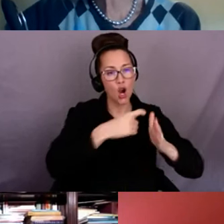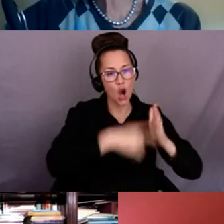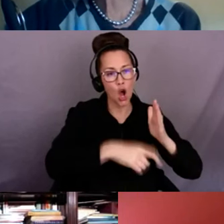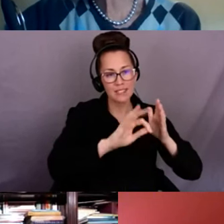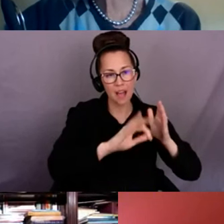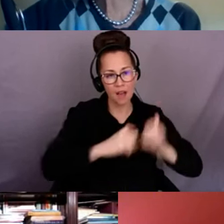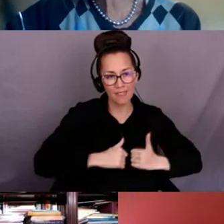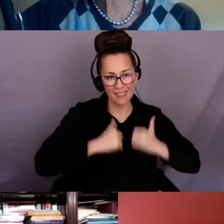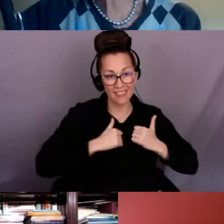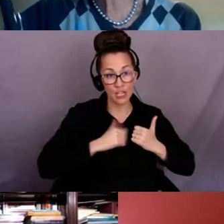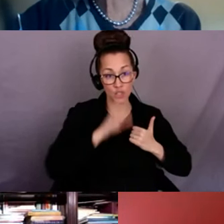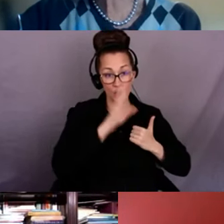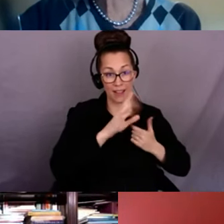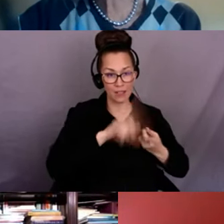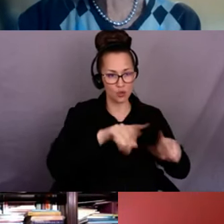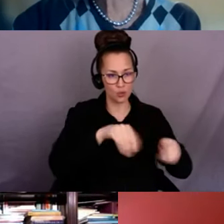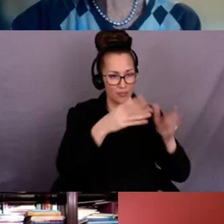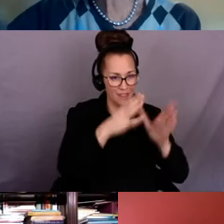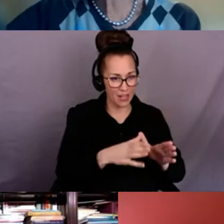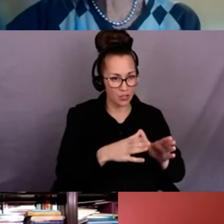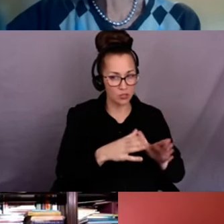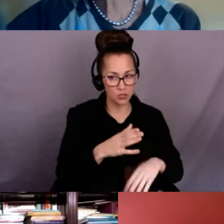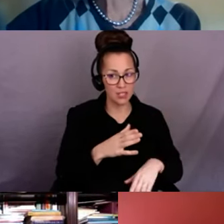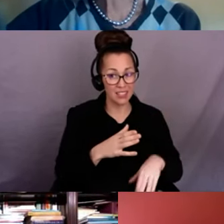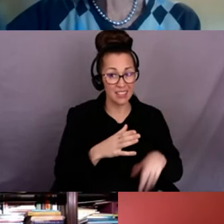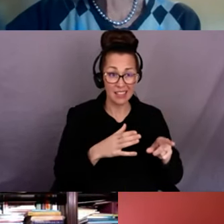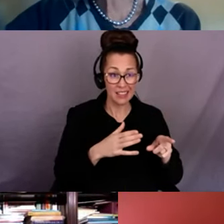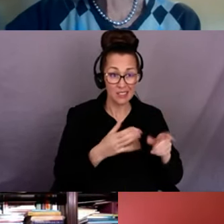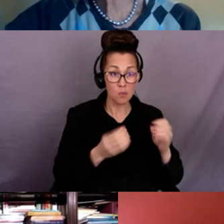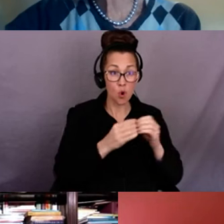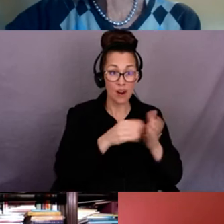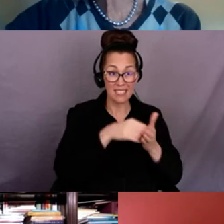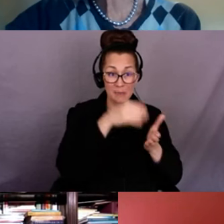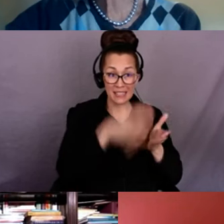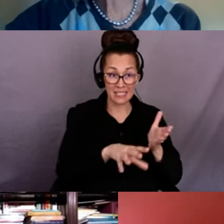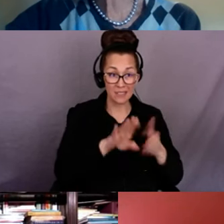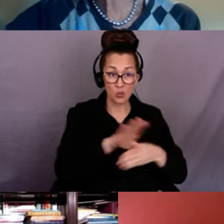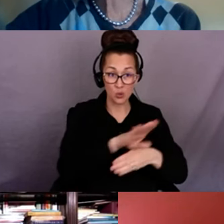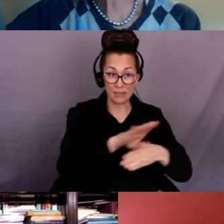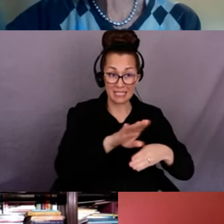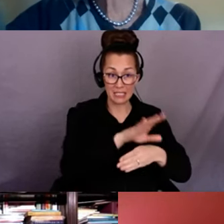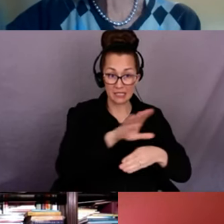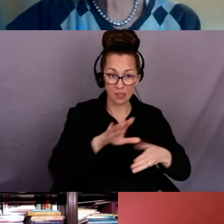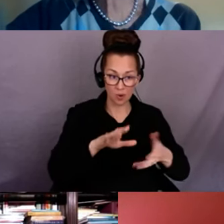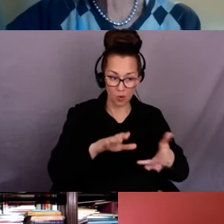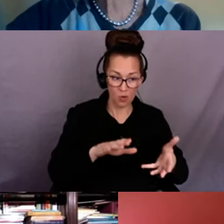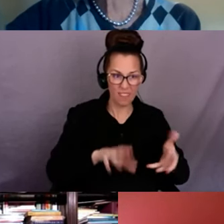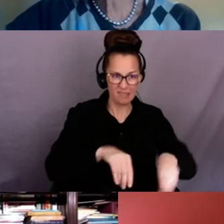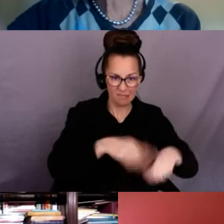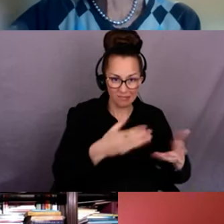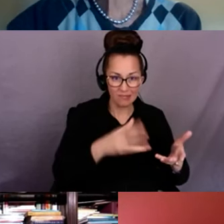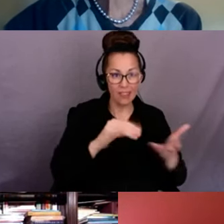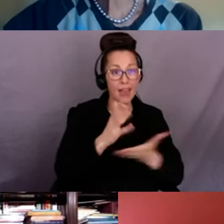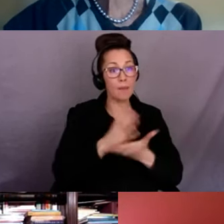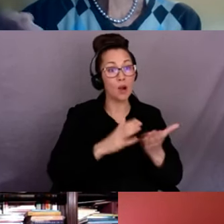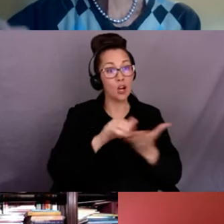to our providers to recognize the increased cost of doing business. And this is a piece of law that has been not